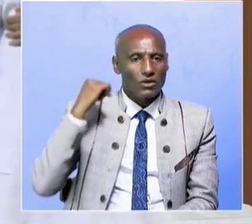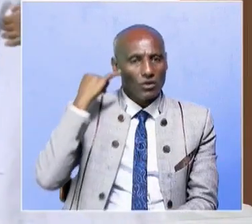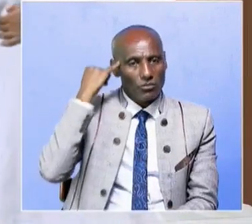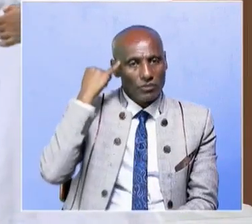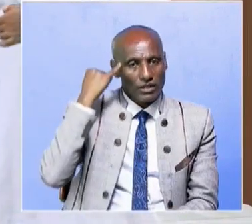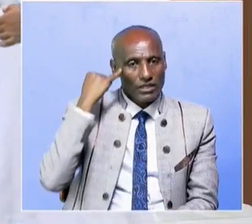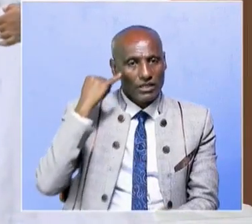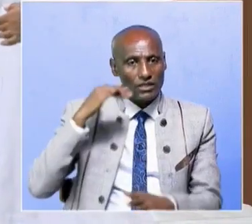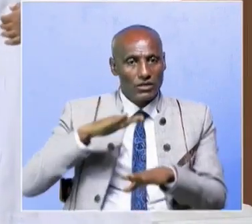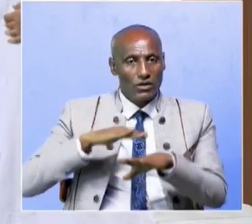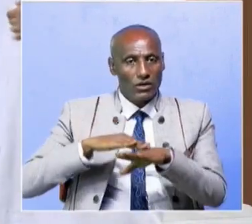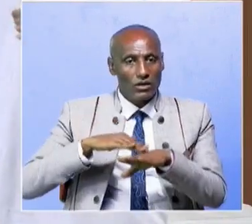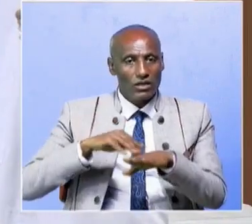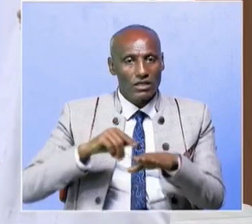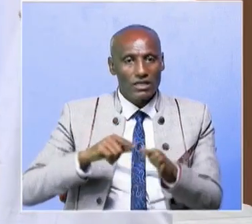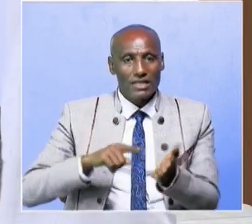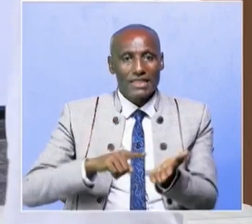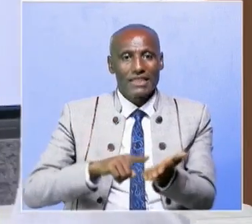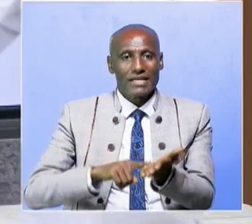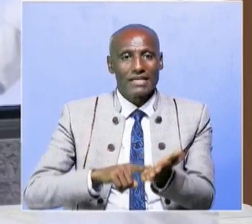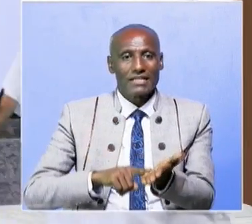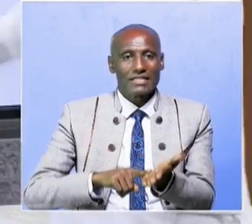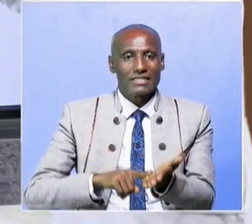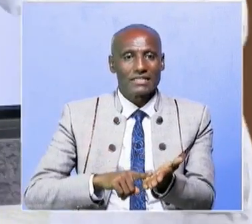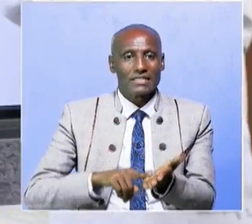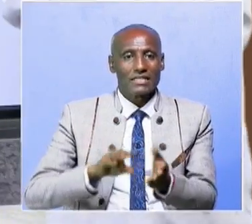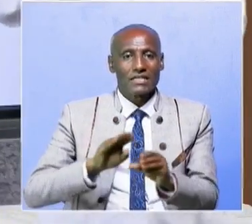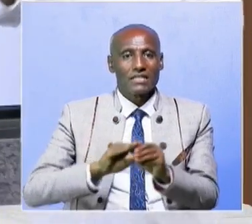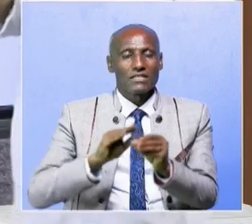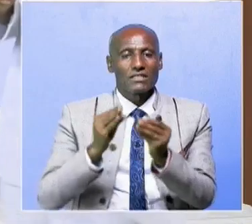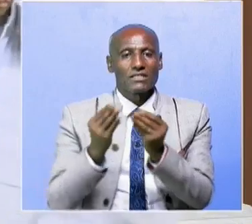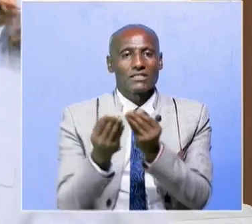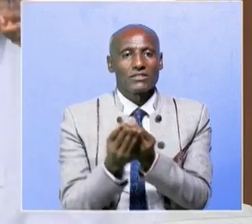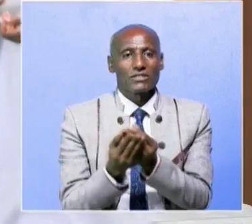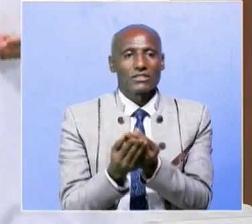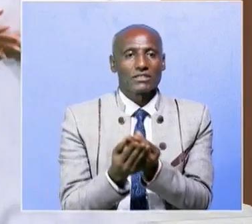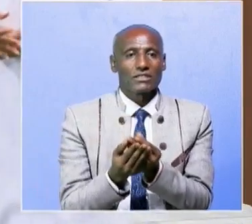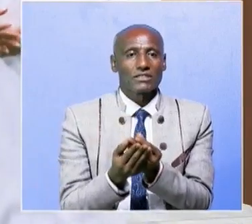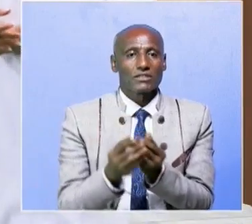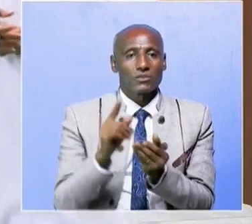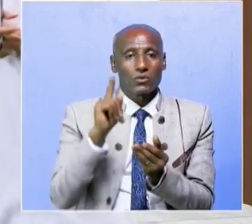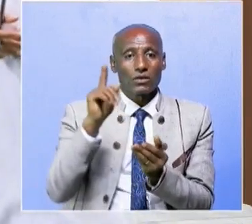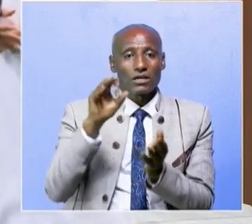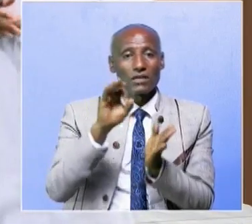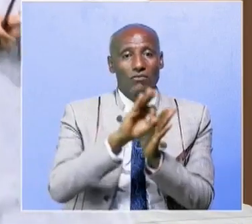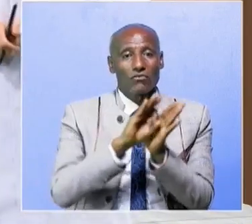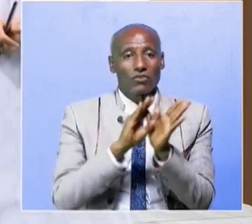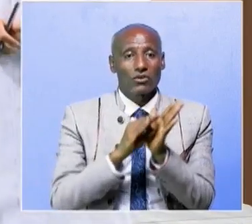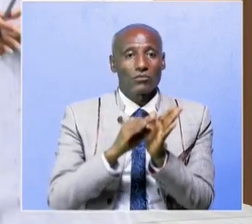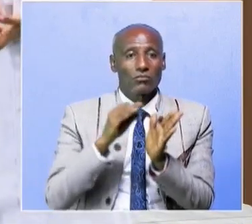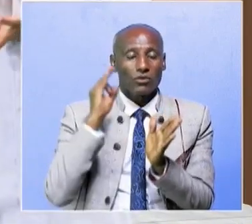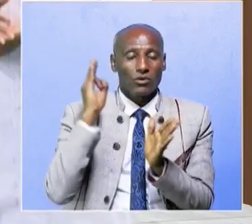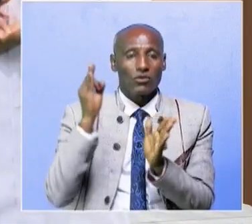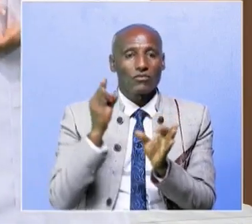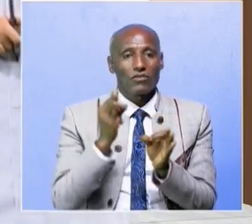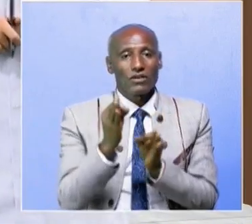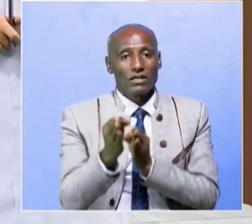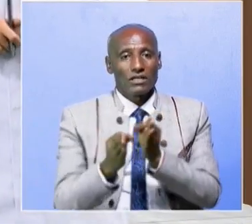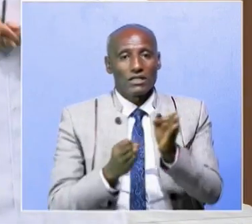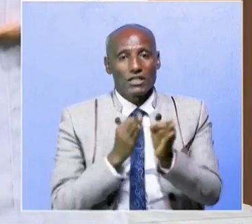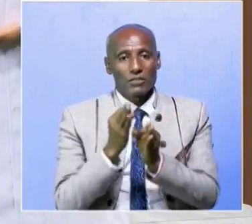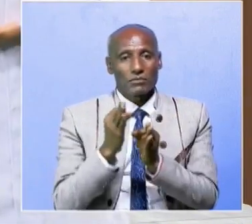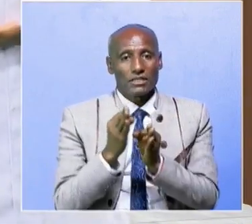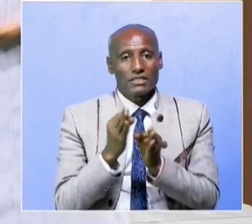do you think? This is also one form of expressing your opinion in a formal